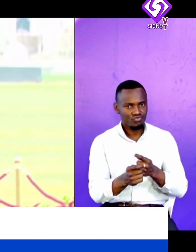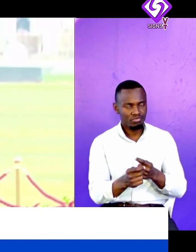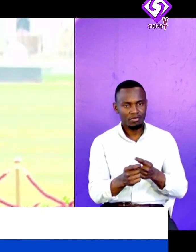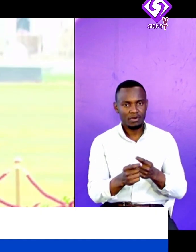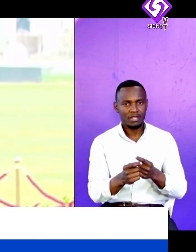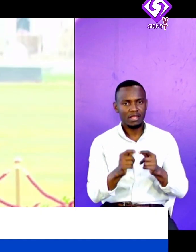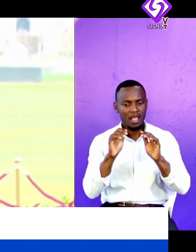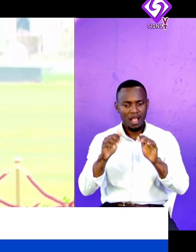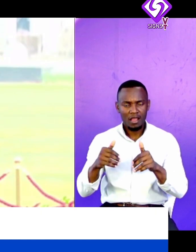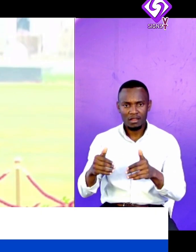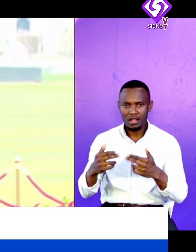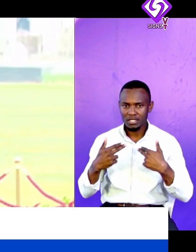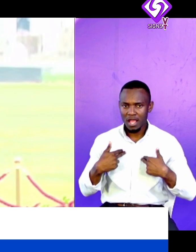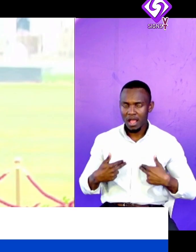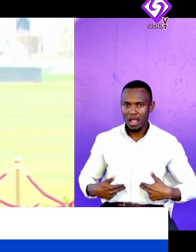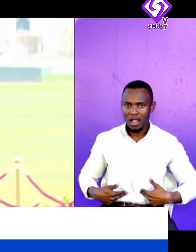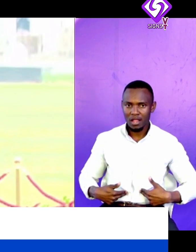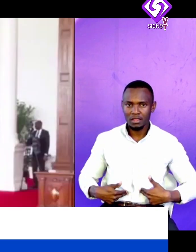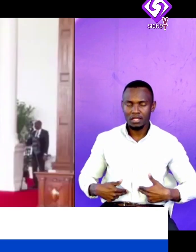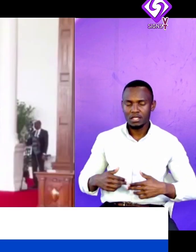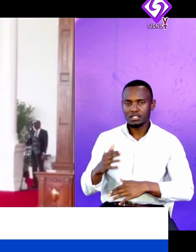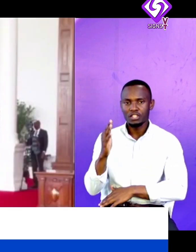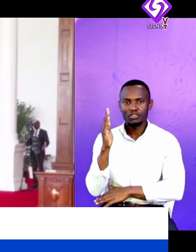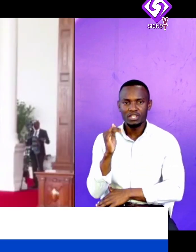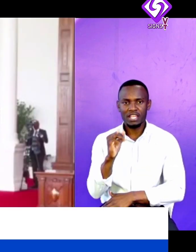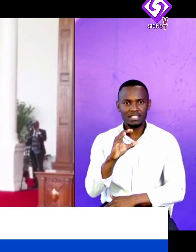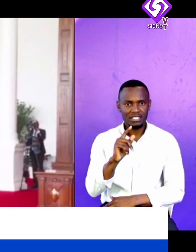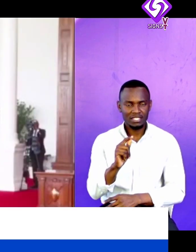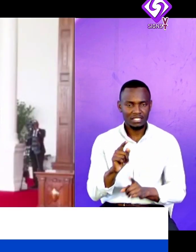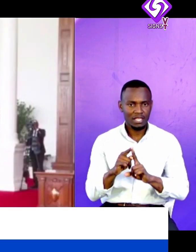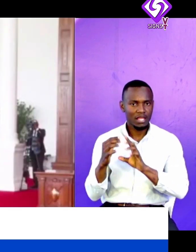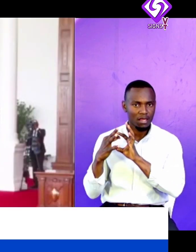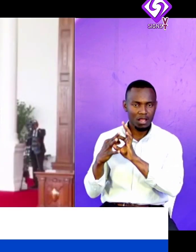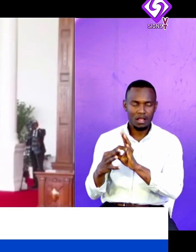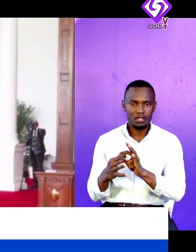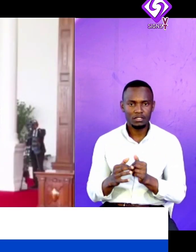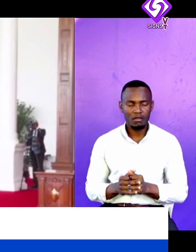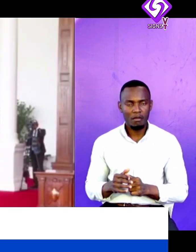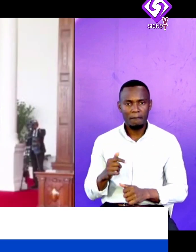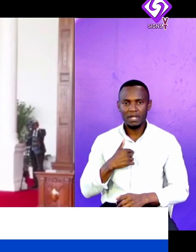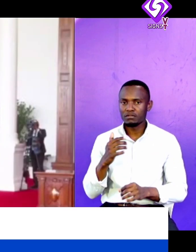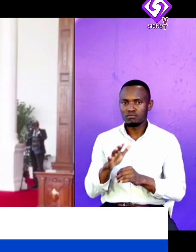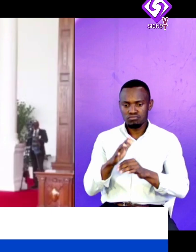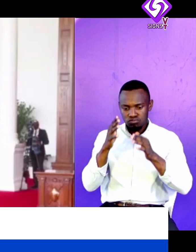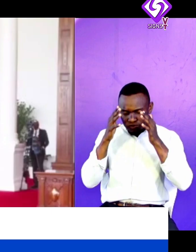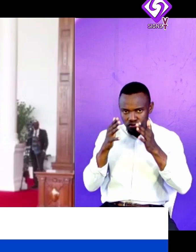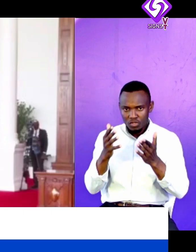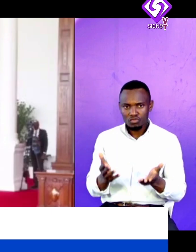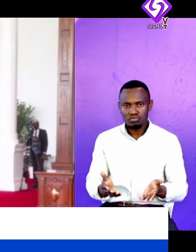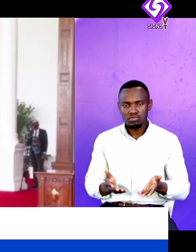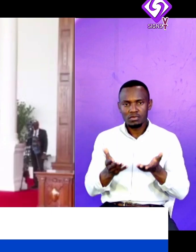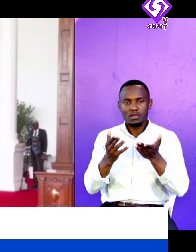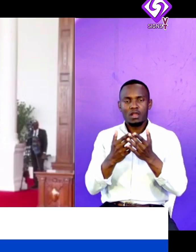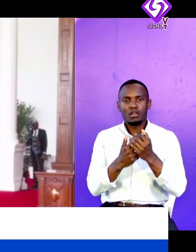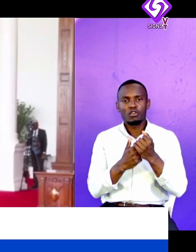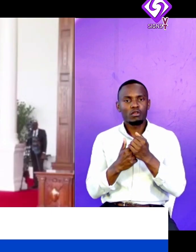security, ICT, and culture. I am fully committed to enhancing collaboration in these areas